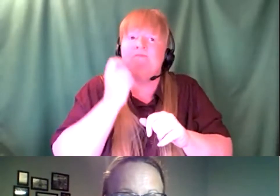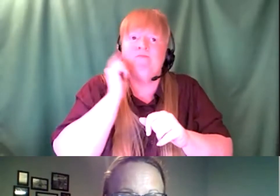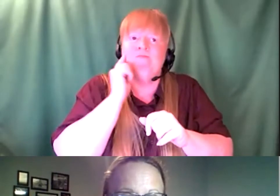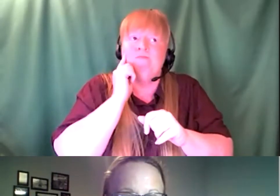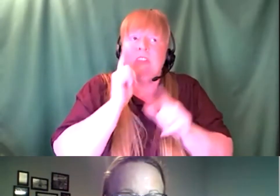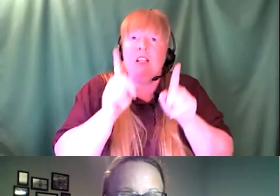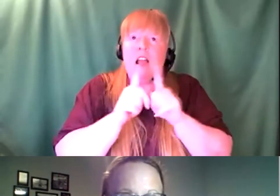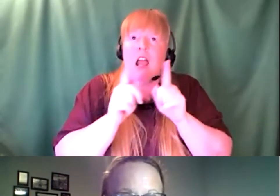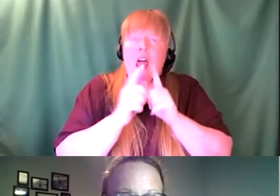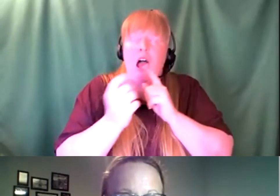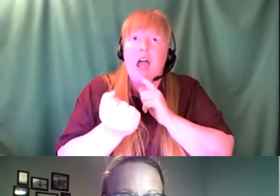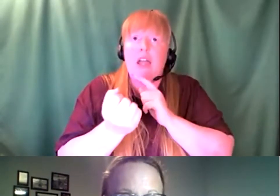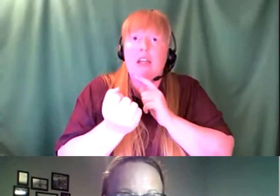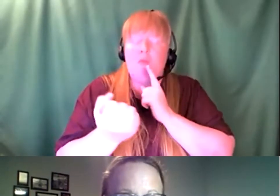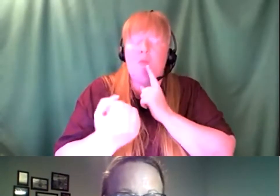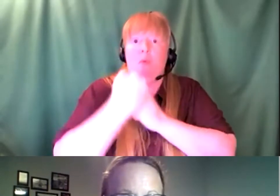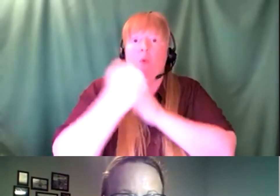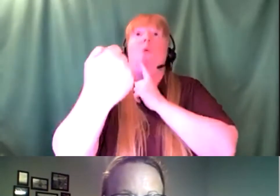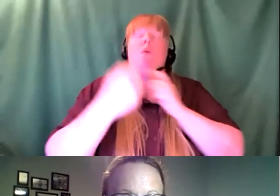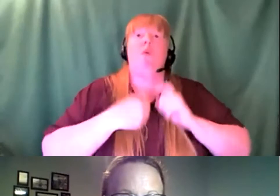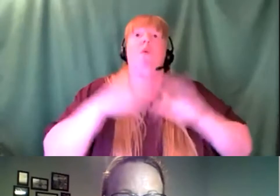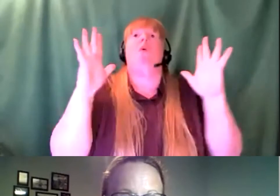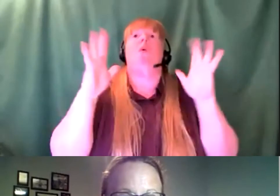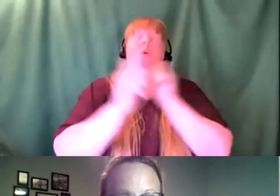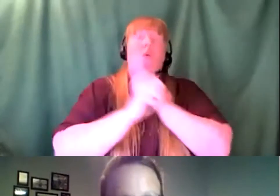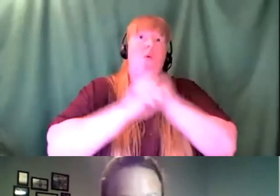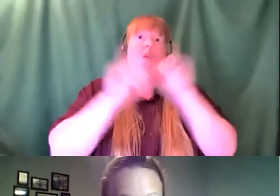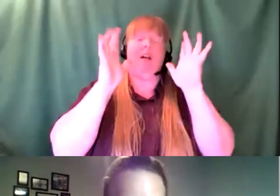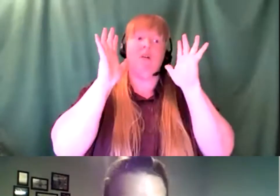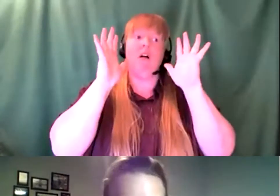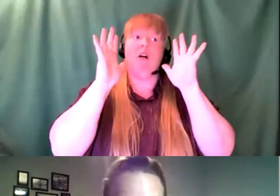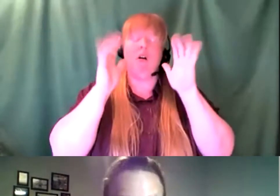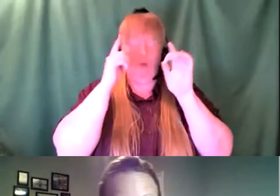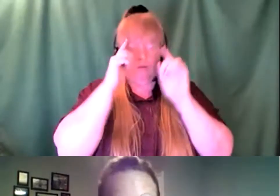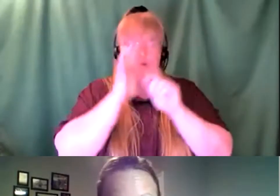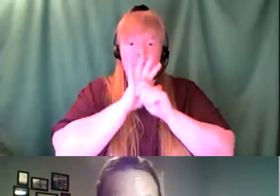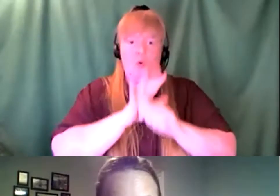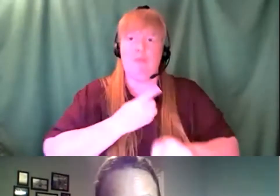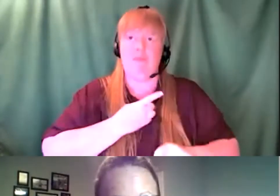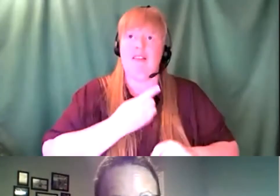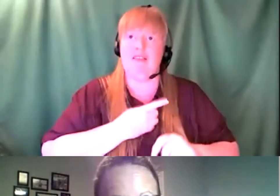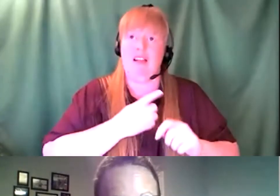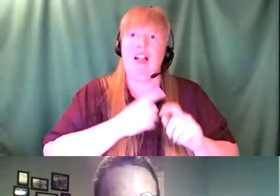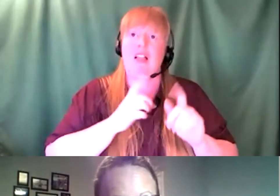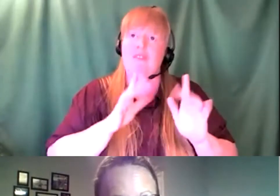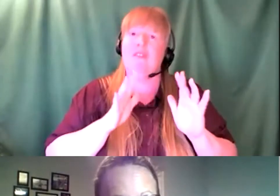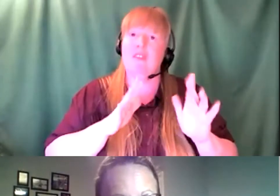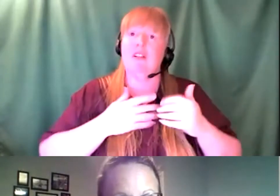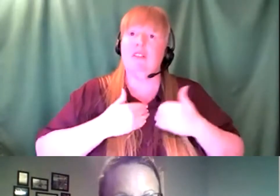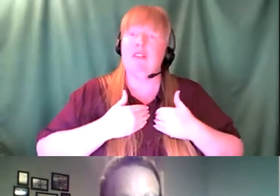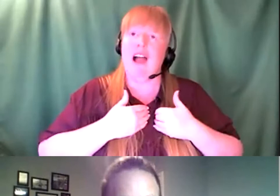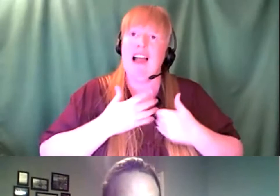up call to push me into action, and it's just like. And I think that's the cost of perception, really, for me, because